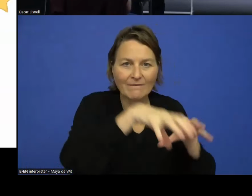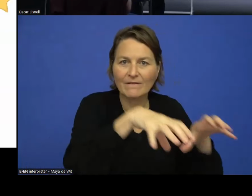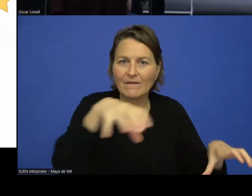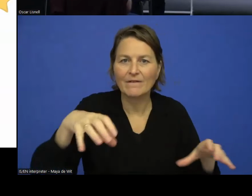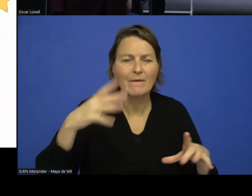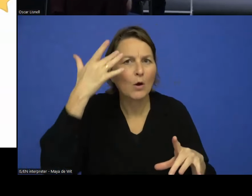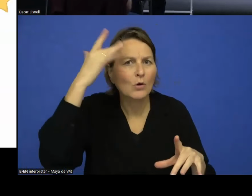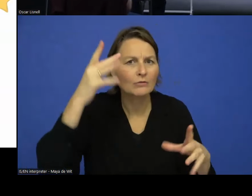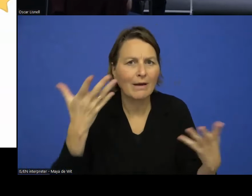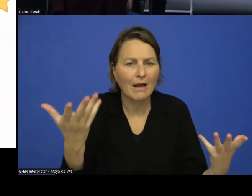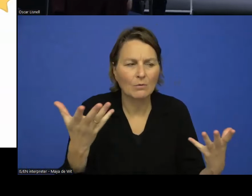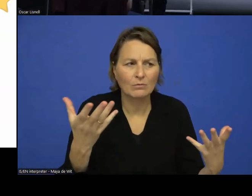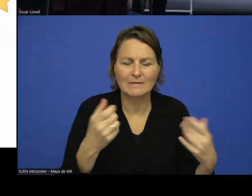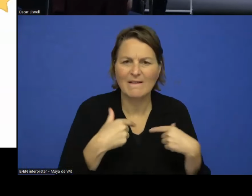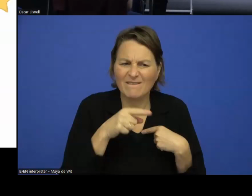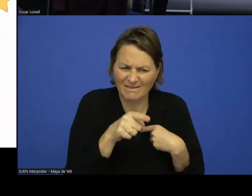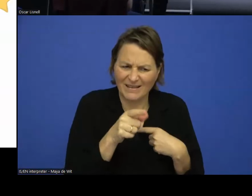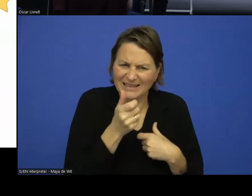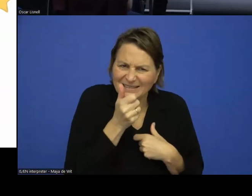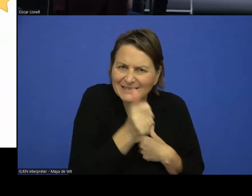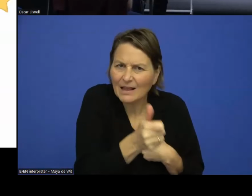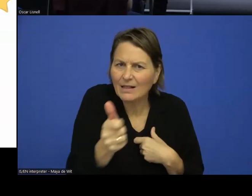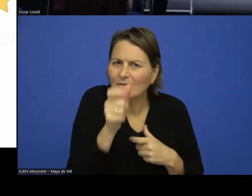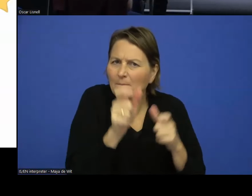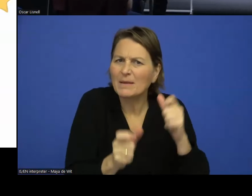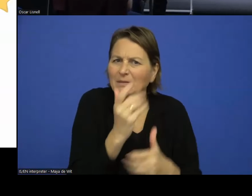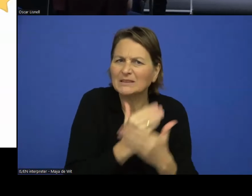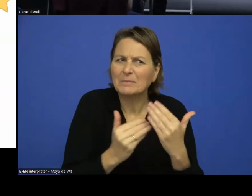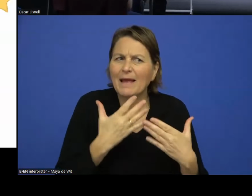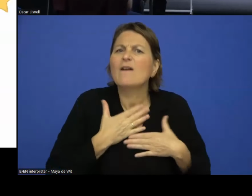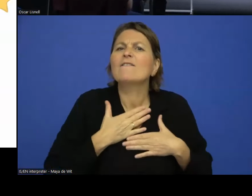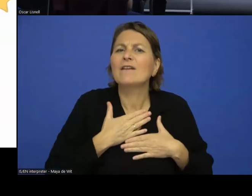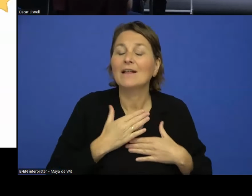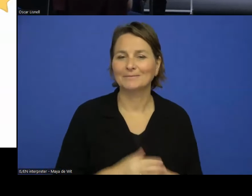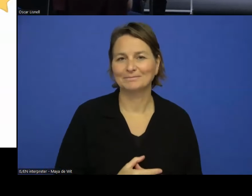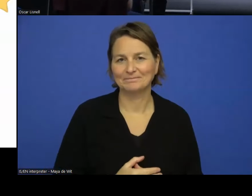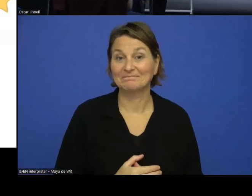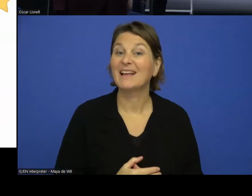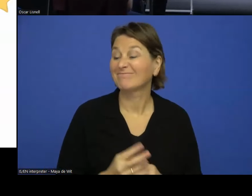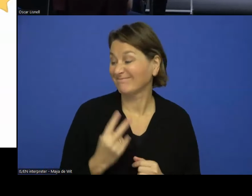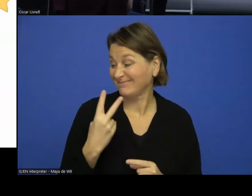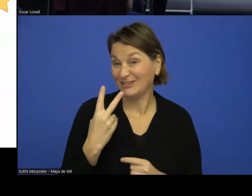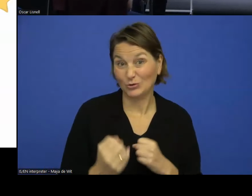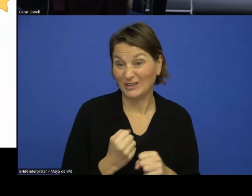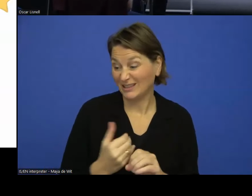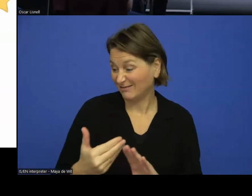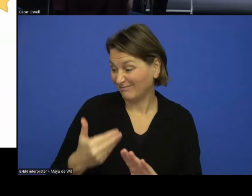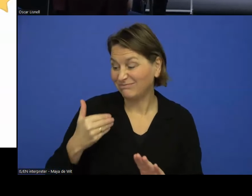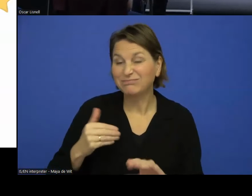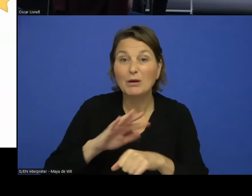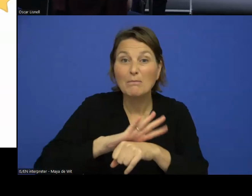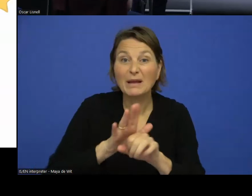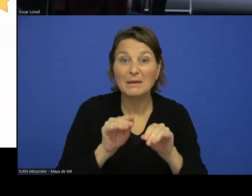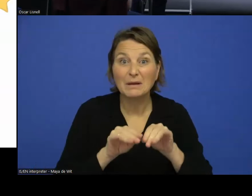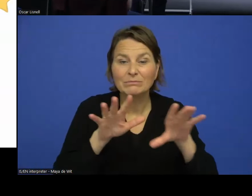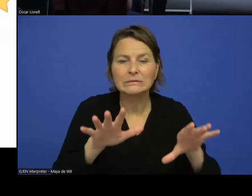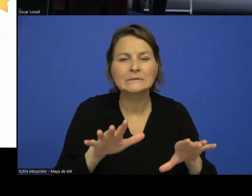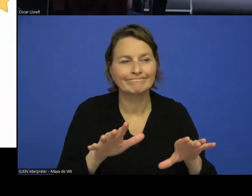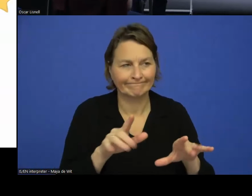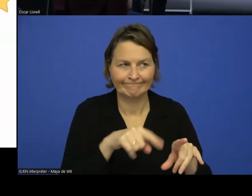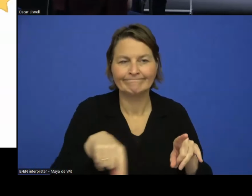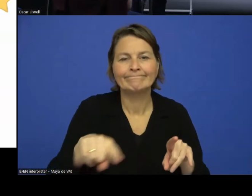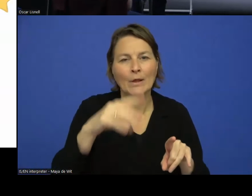impact? We all have seen the last 2 years of pandemic, and we can all appreciate some of the challenges that we have to undergo, where we are all